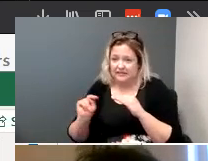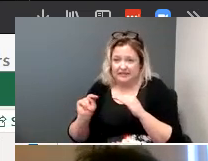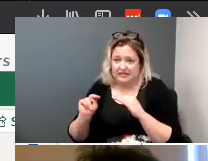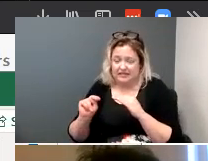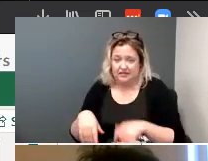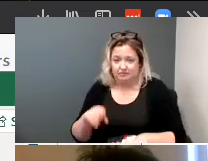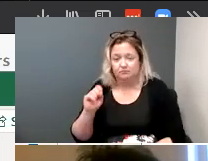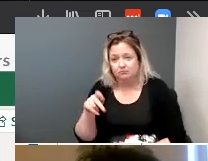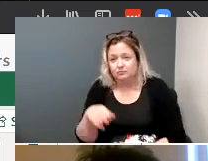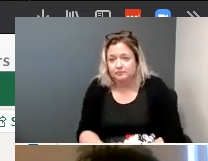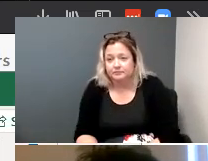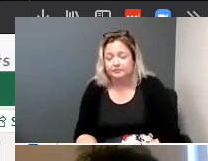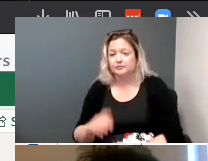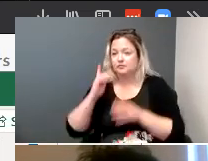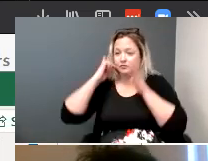bound. Okay.